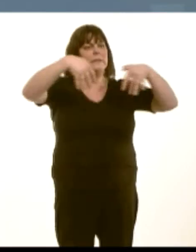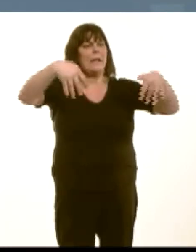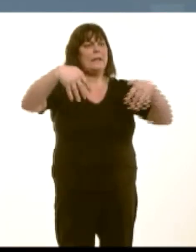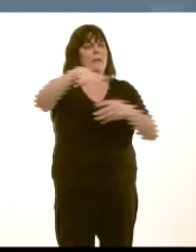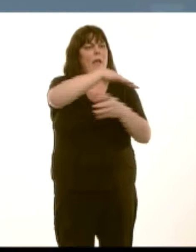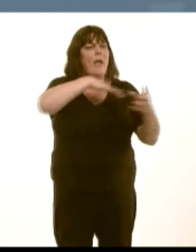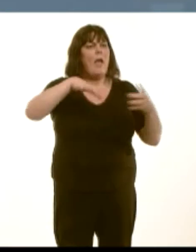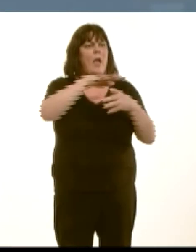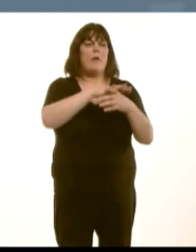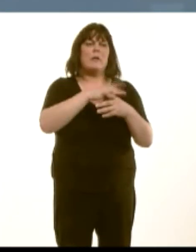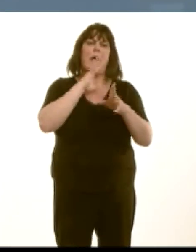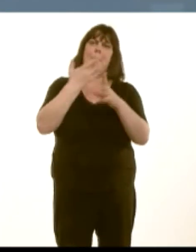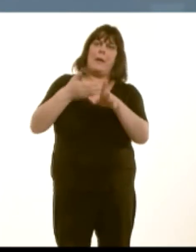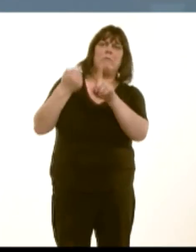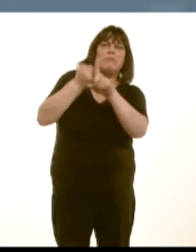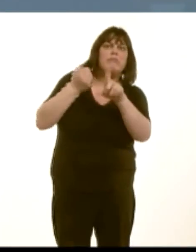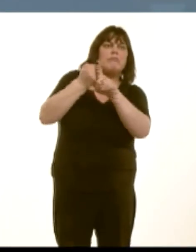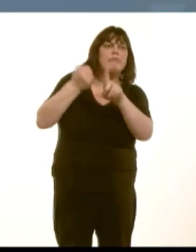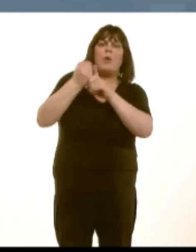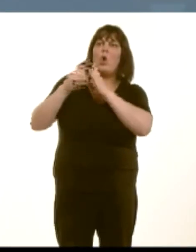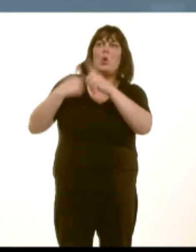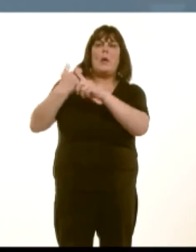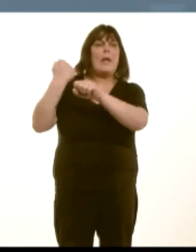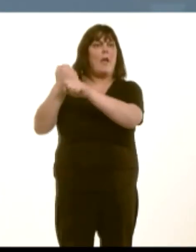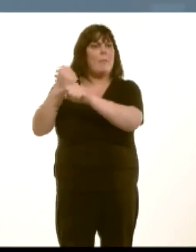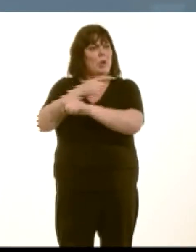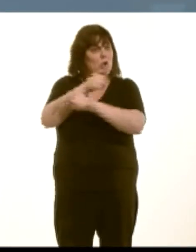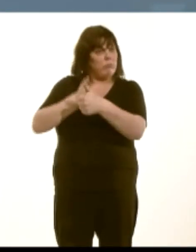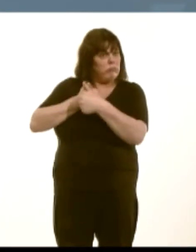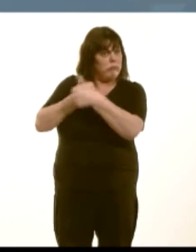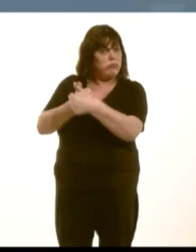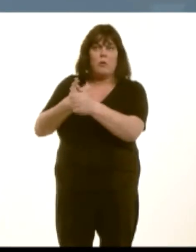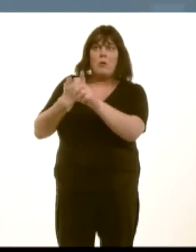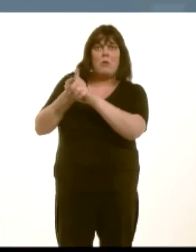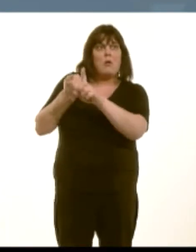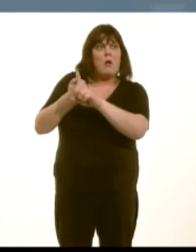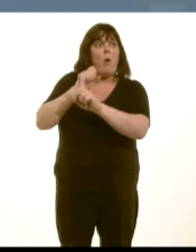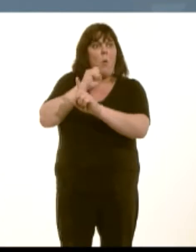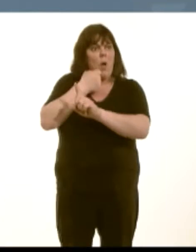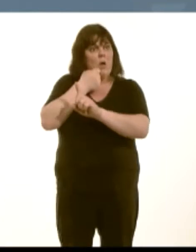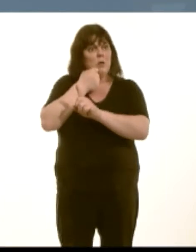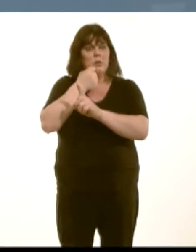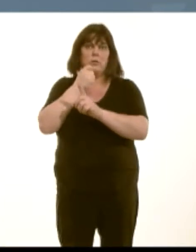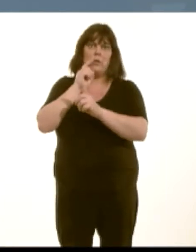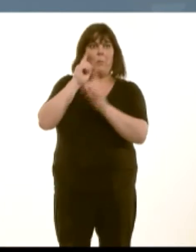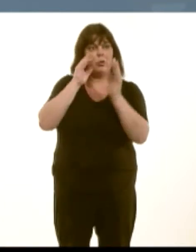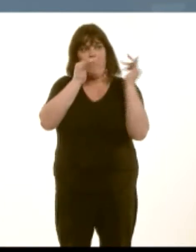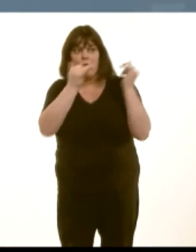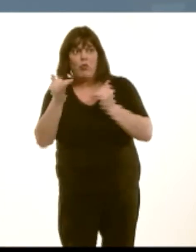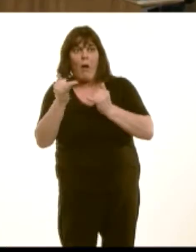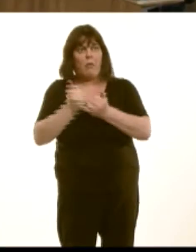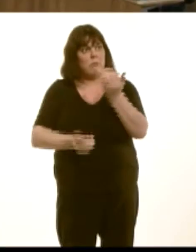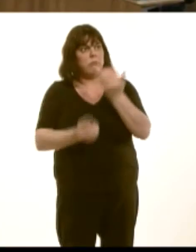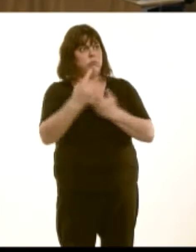Government on that issue. So will you join those voices, which actually backs the Assembly's voice, with a view to getting an effective trial here in